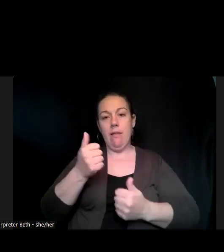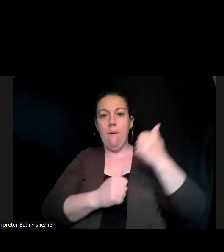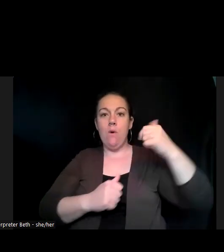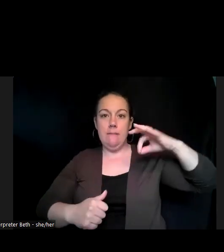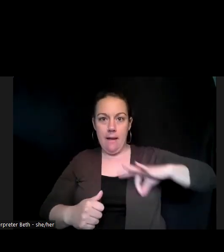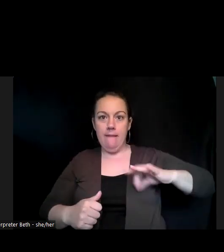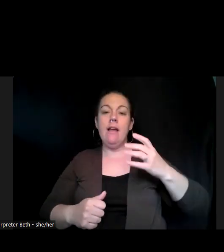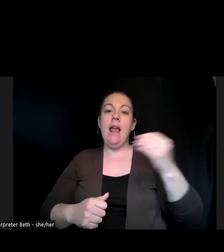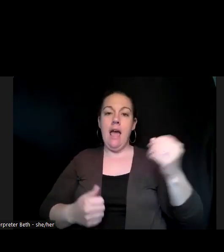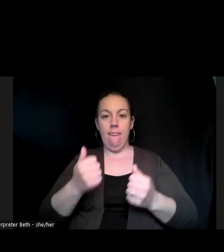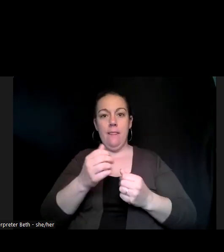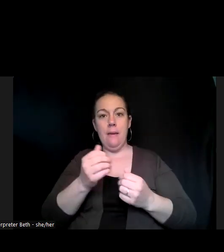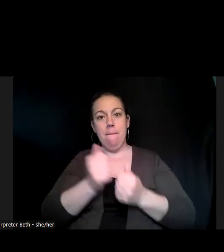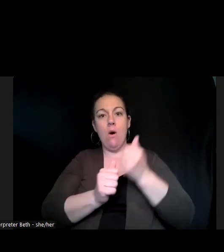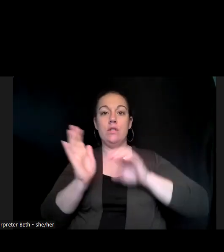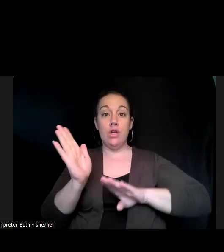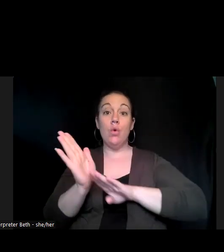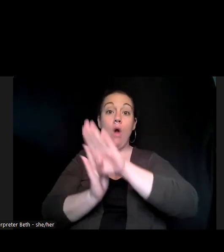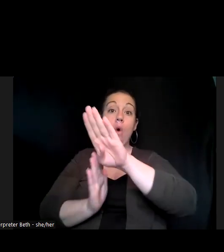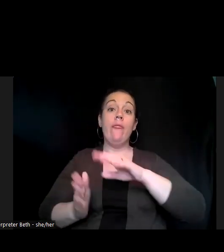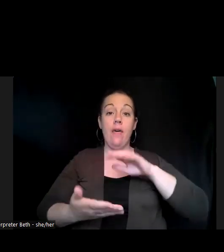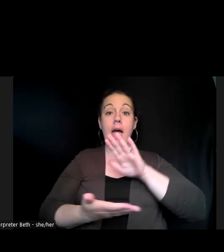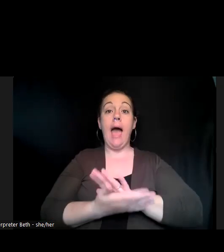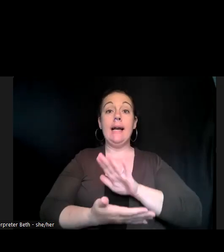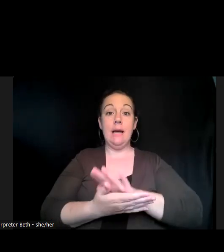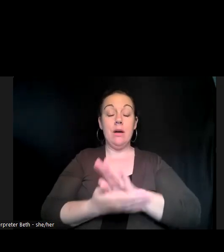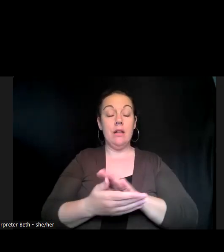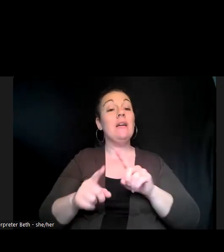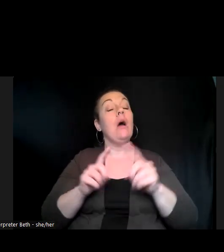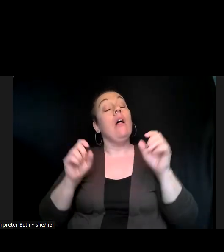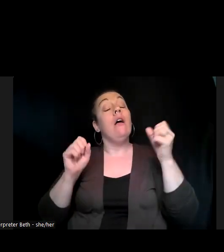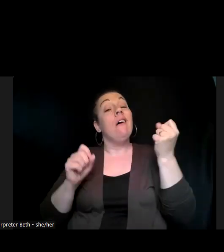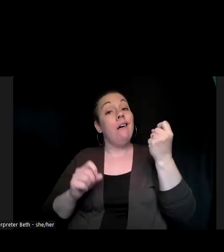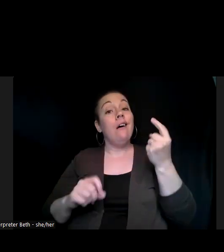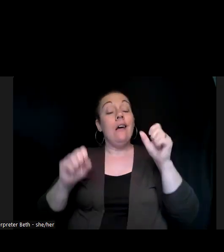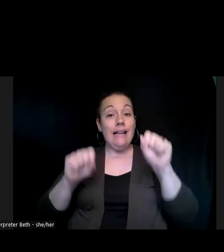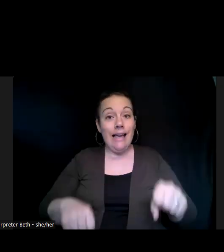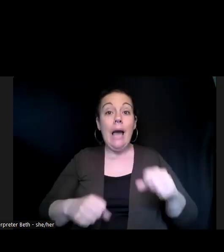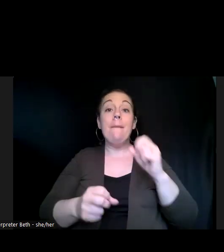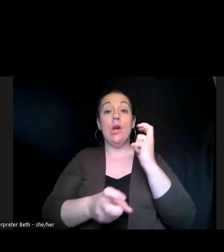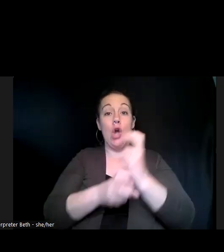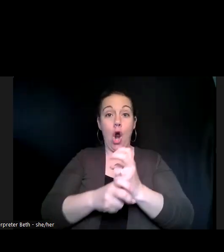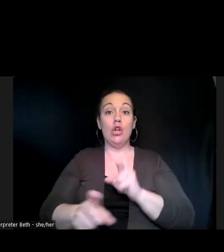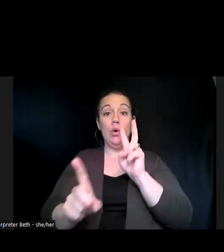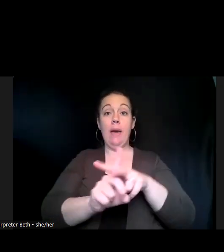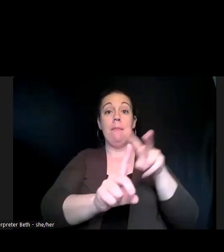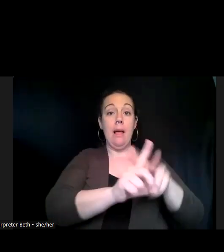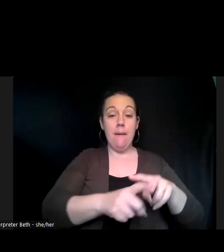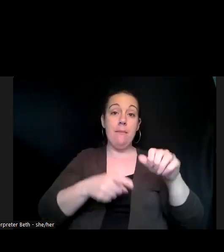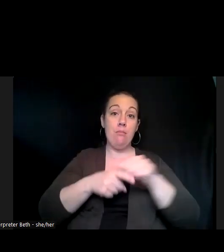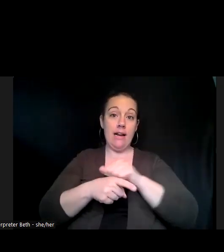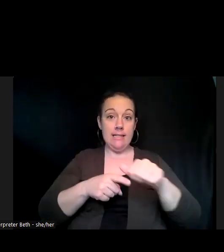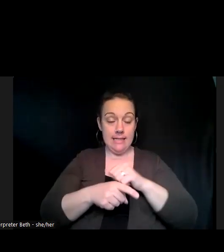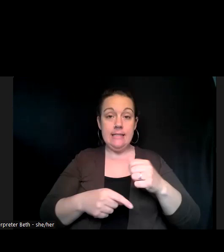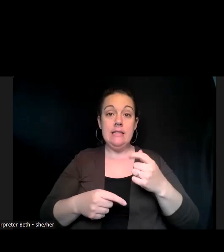these investments. But we know that it can be really difficult to implement these practices with fidelity given